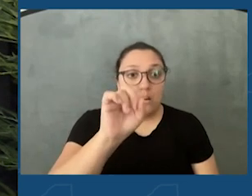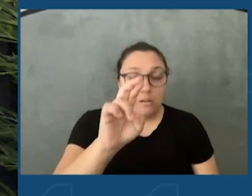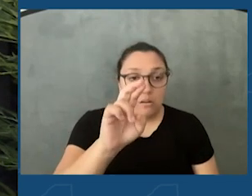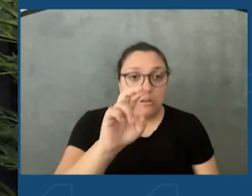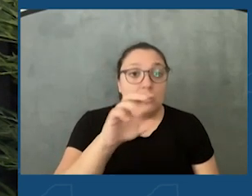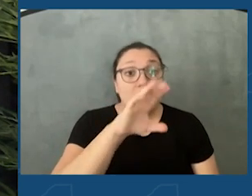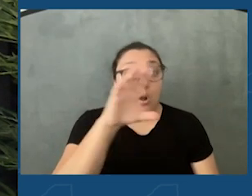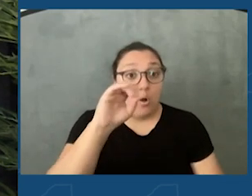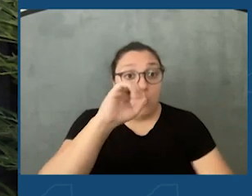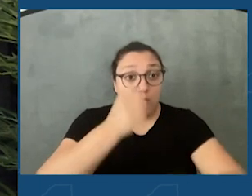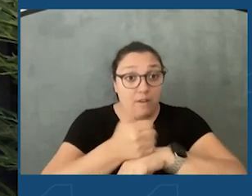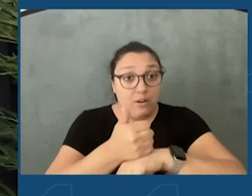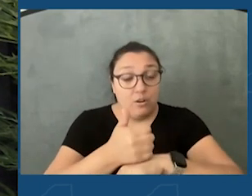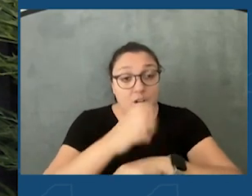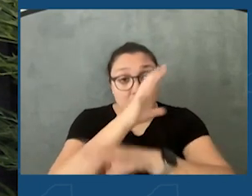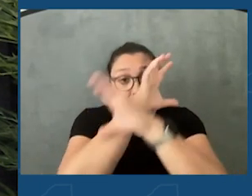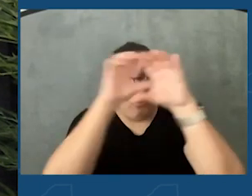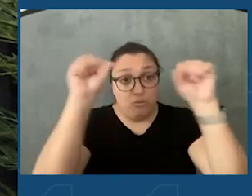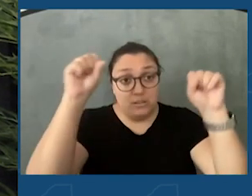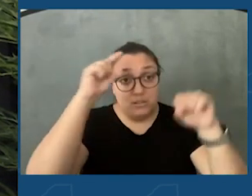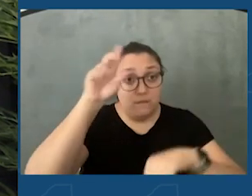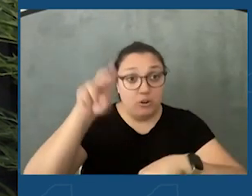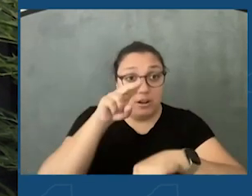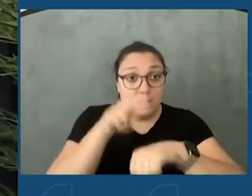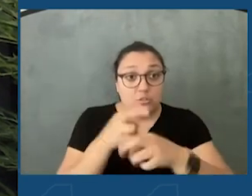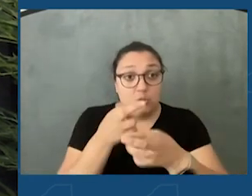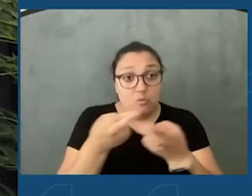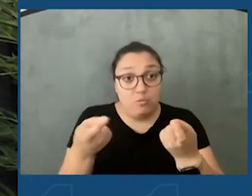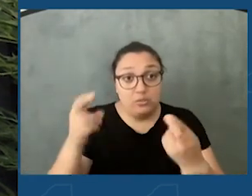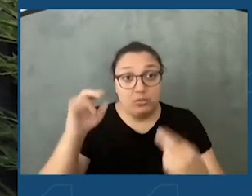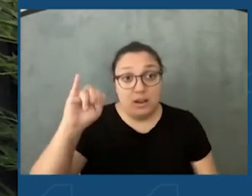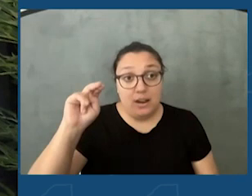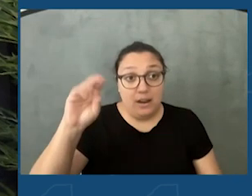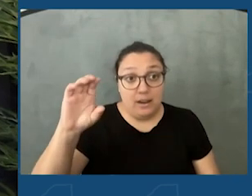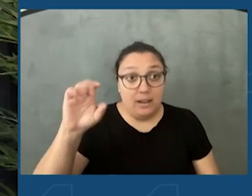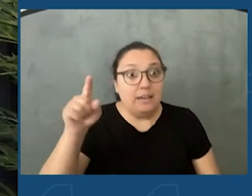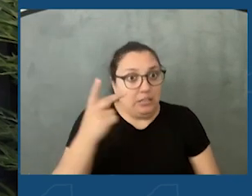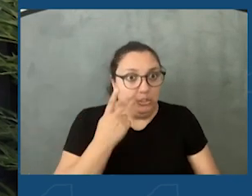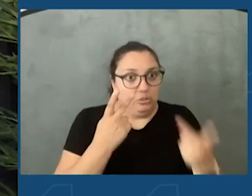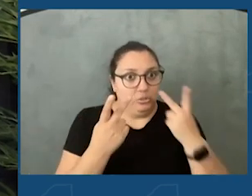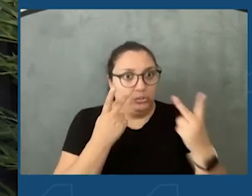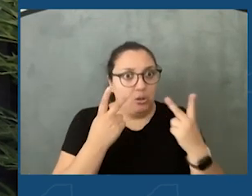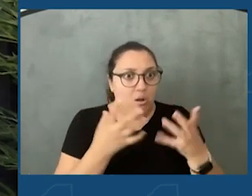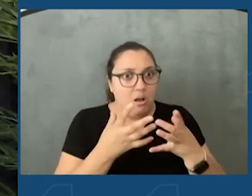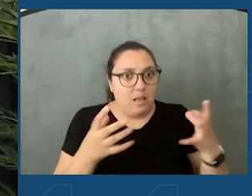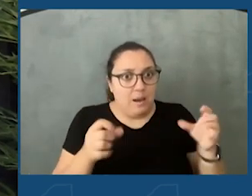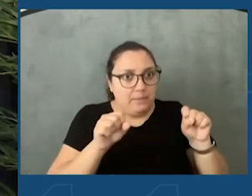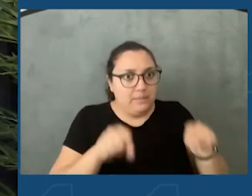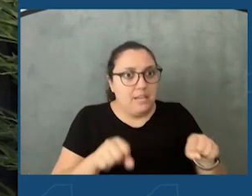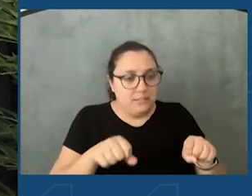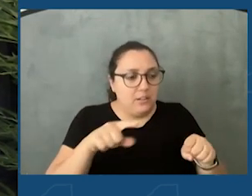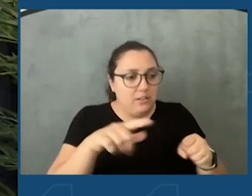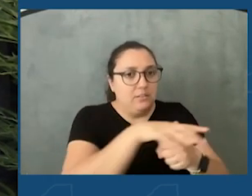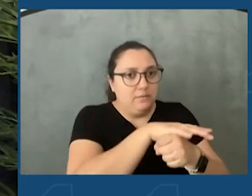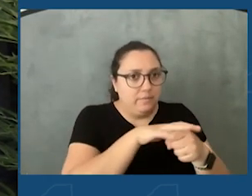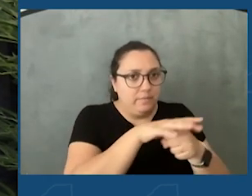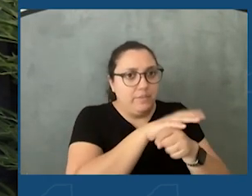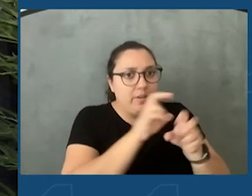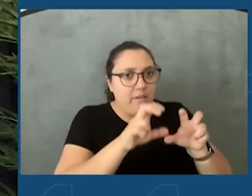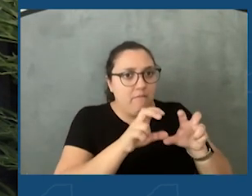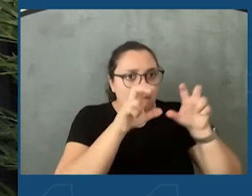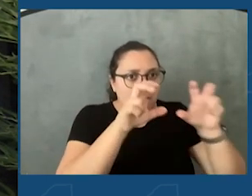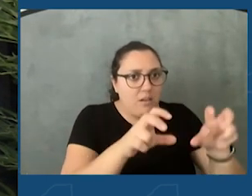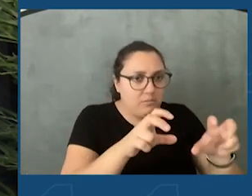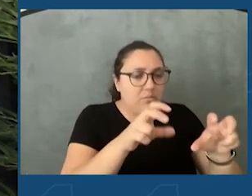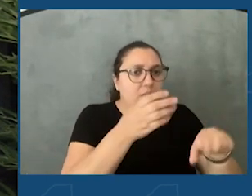co-founder and president of National Resources, Inc., for seeing the enormous potential in this property, investing in its rebirth, and creating the space